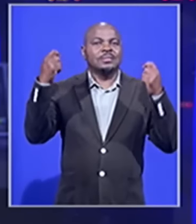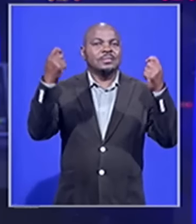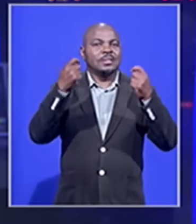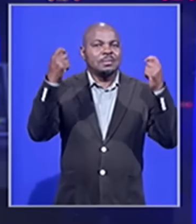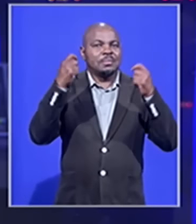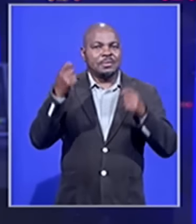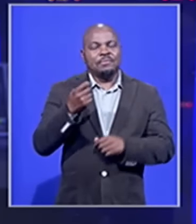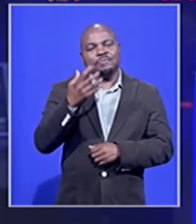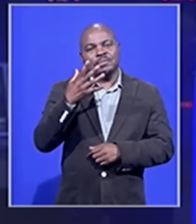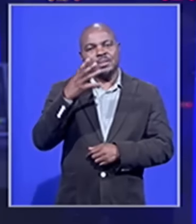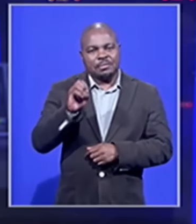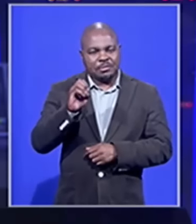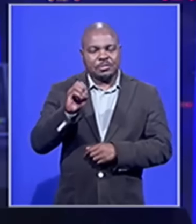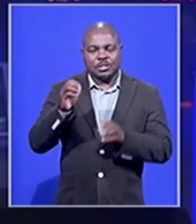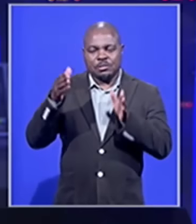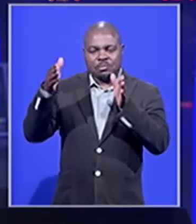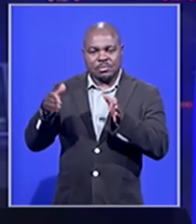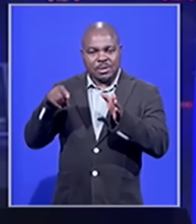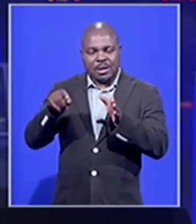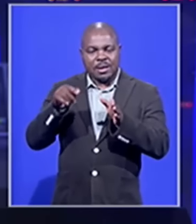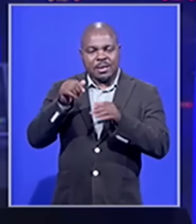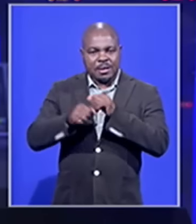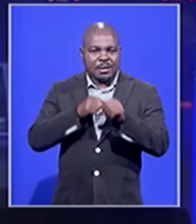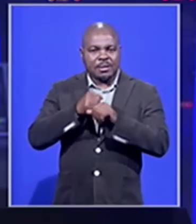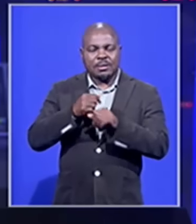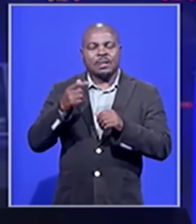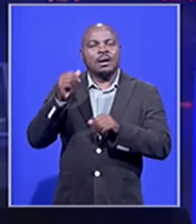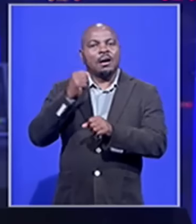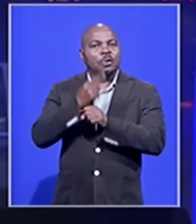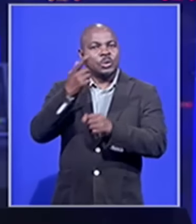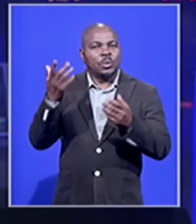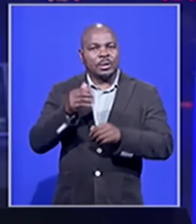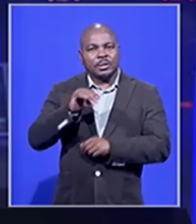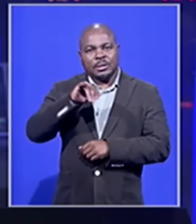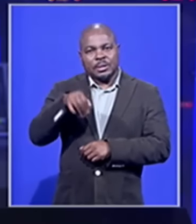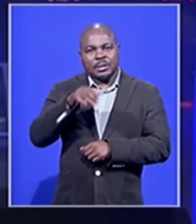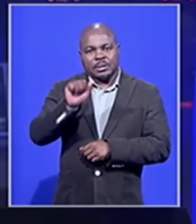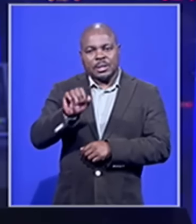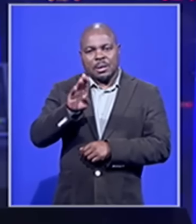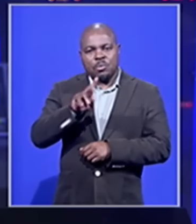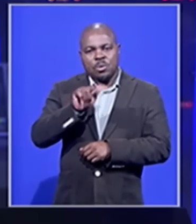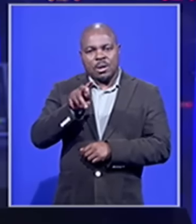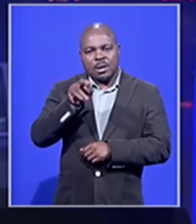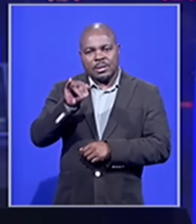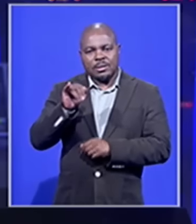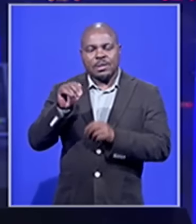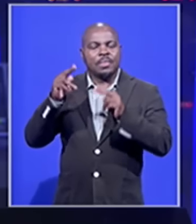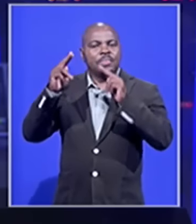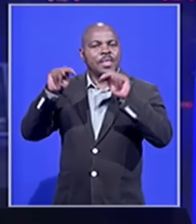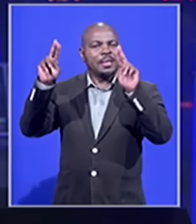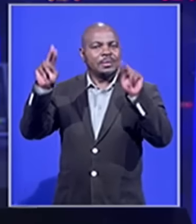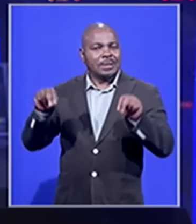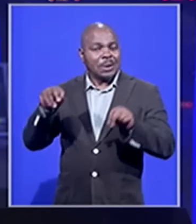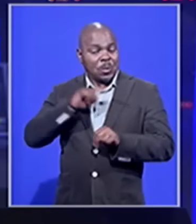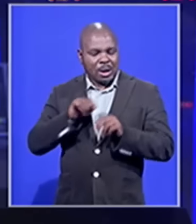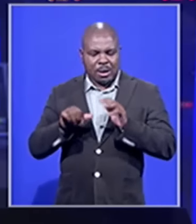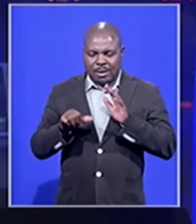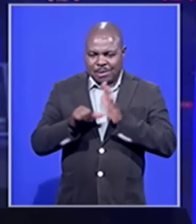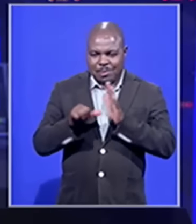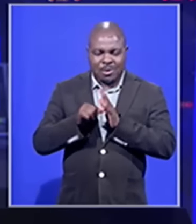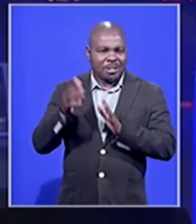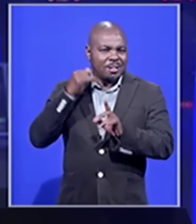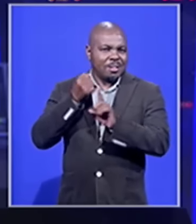50 Gauteng mafelong ana beke. Mokete ona o tla tshwarelwa Jabulani Amphitheatre Soweto, sebaka sa bohlokwa nalaneng ya mokga ya